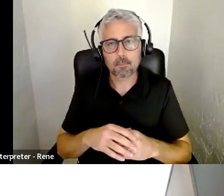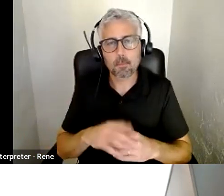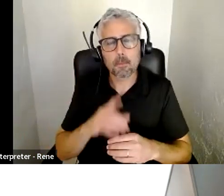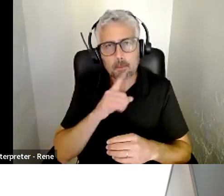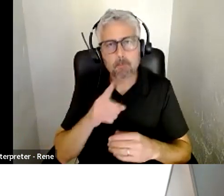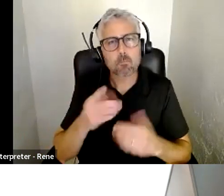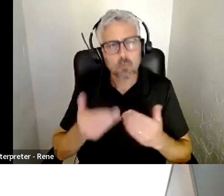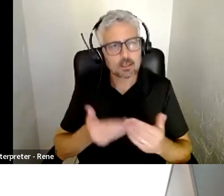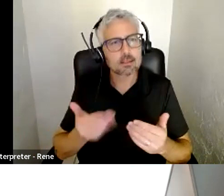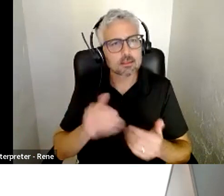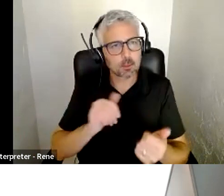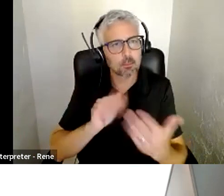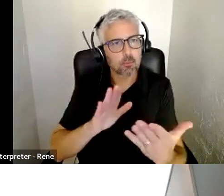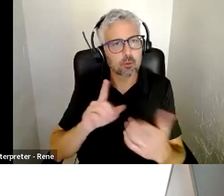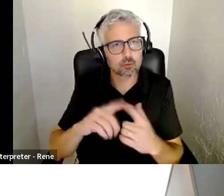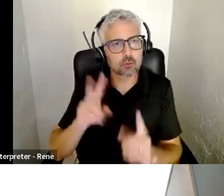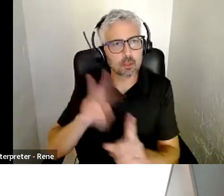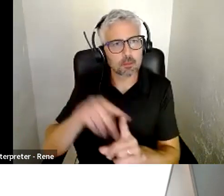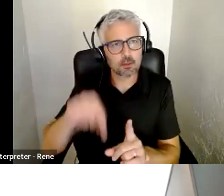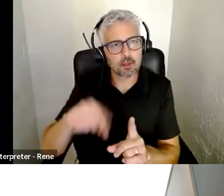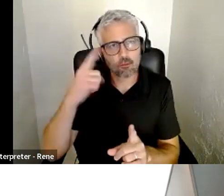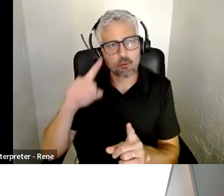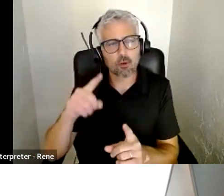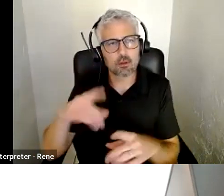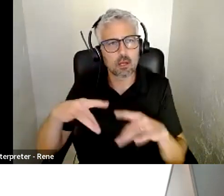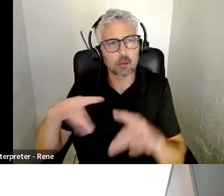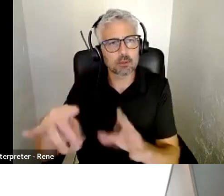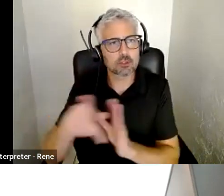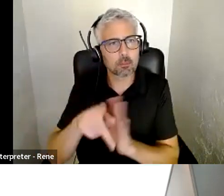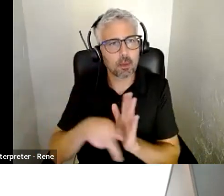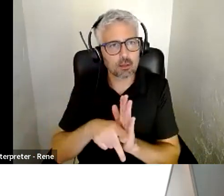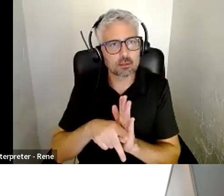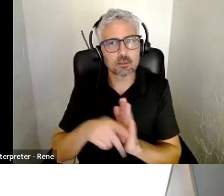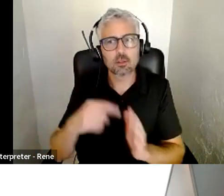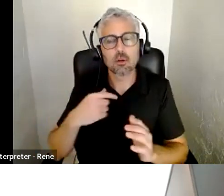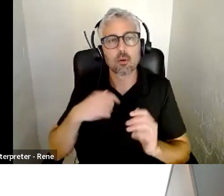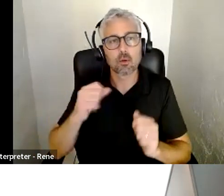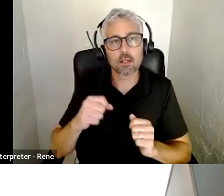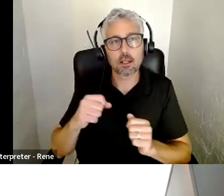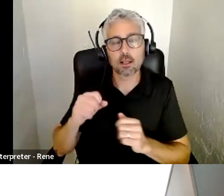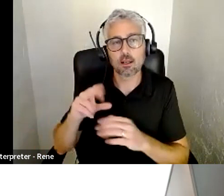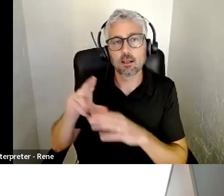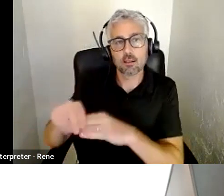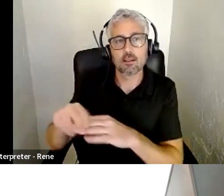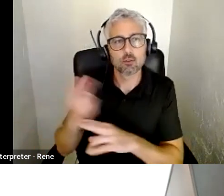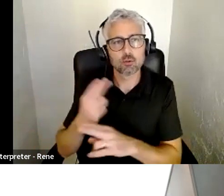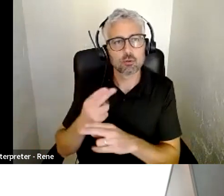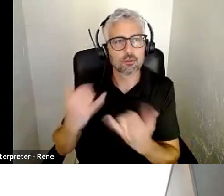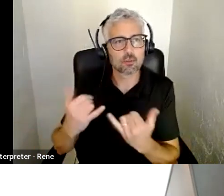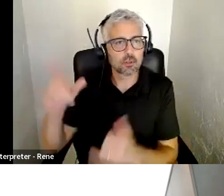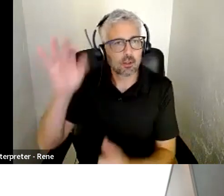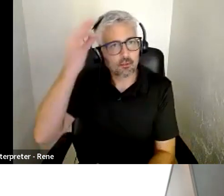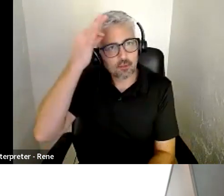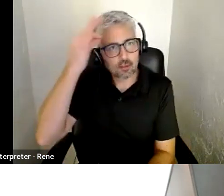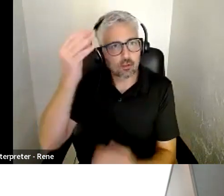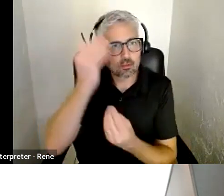we could implement this as a matter of acquisition policy, and that is to coattail off of the pending federal